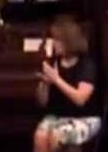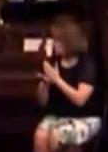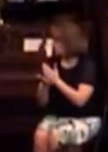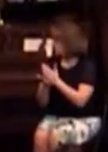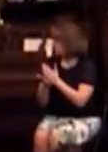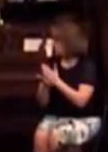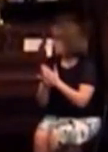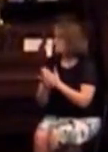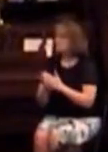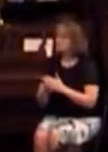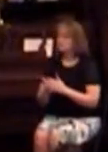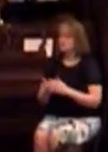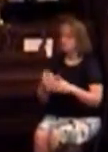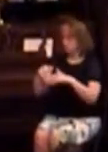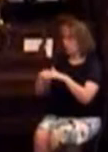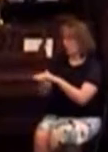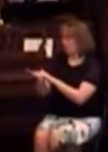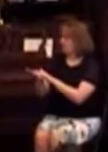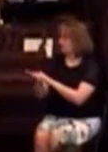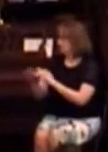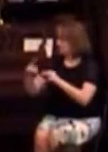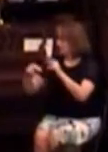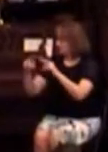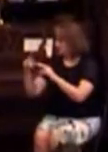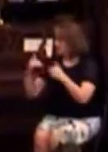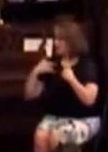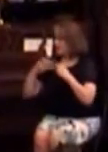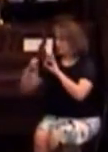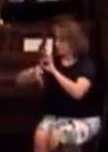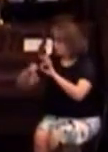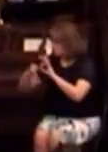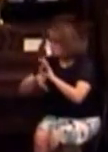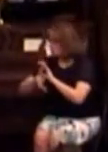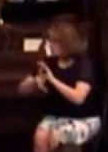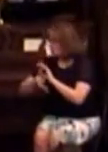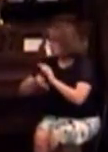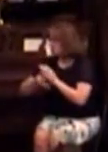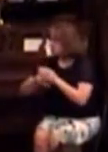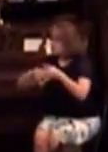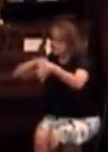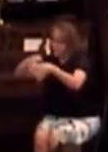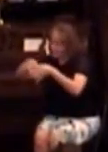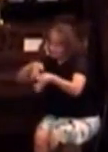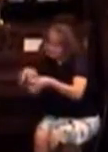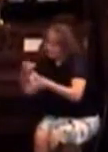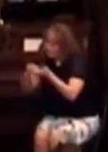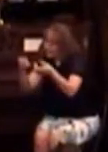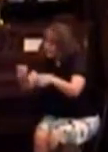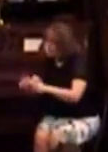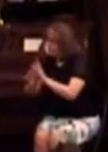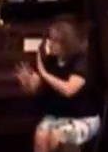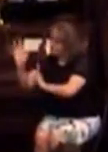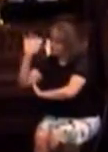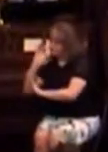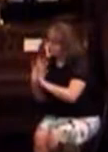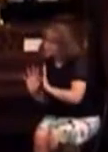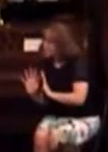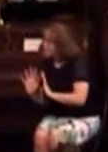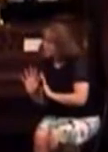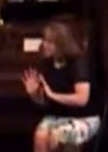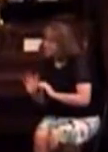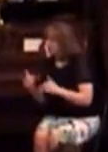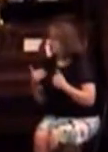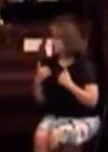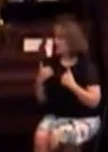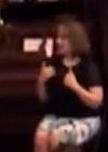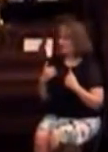You come in, they give you the answers, they tell you the story, not in Plymouth Plantation. You have Miles Standish walking around doing his